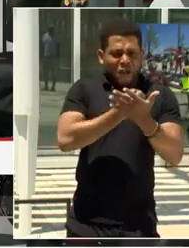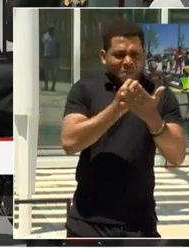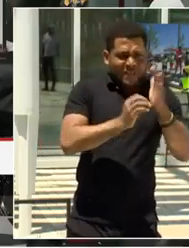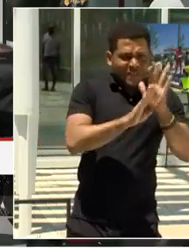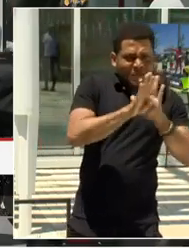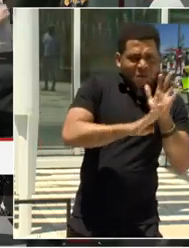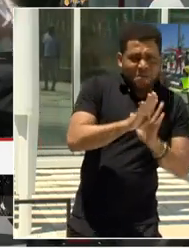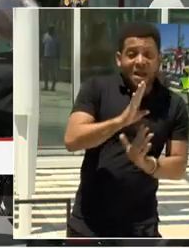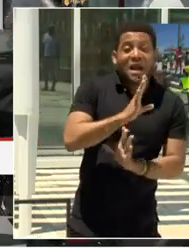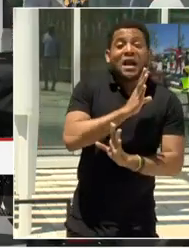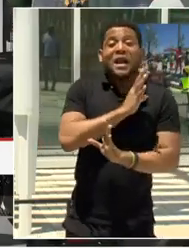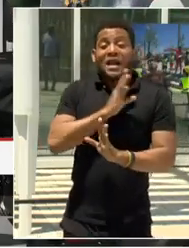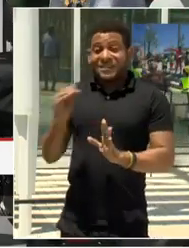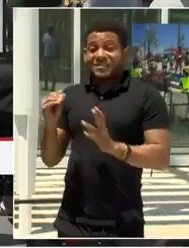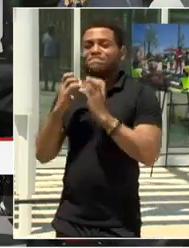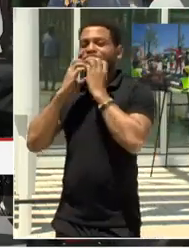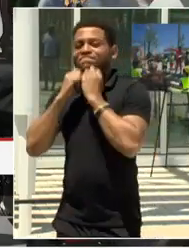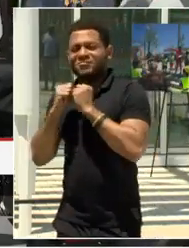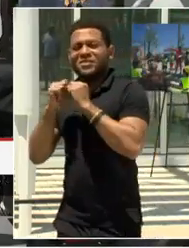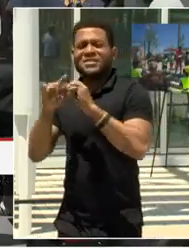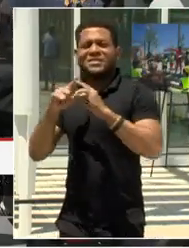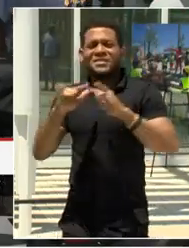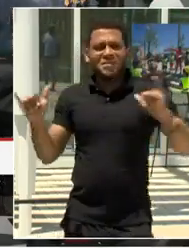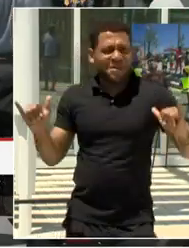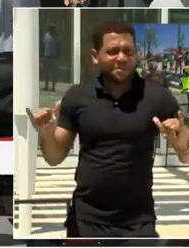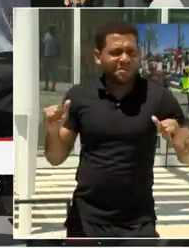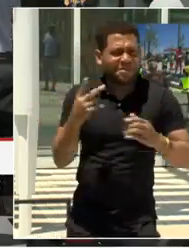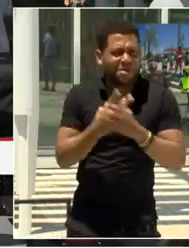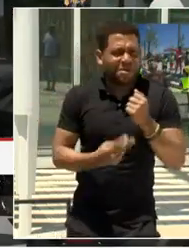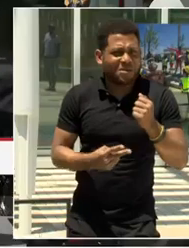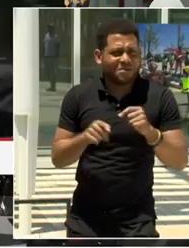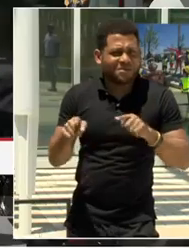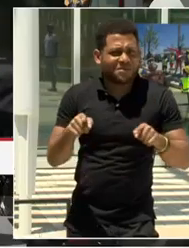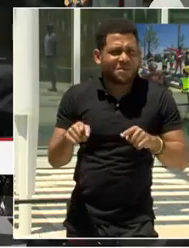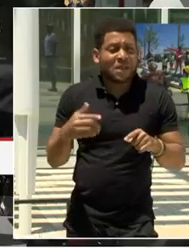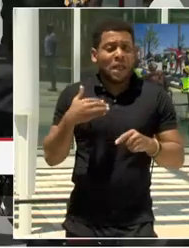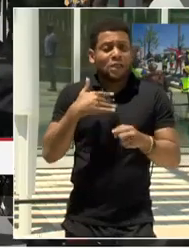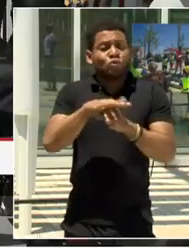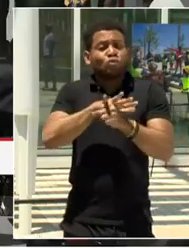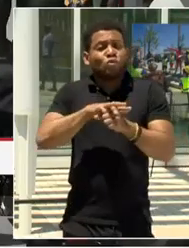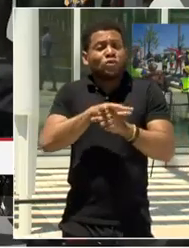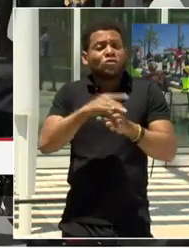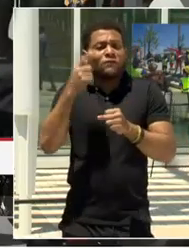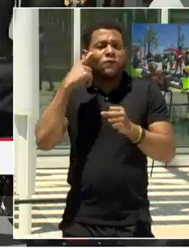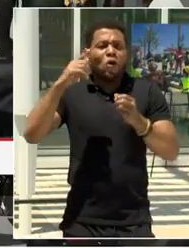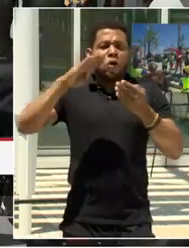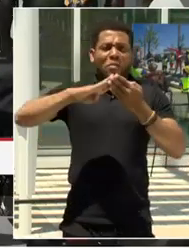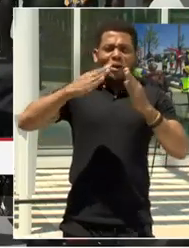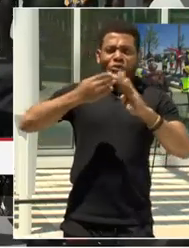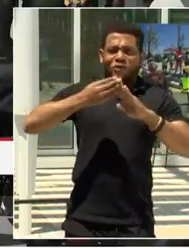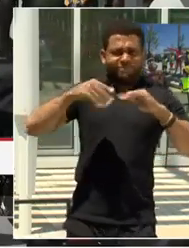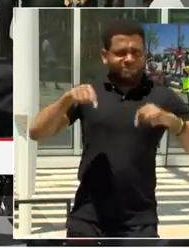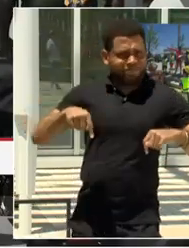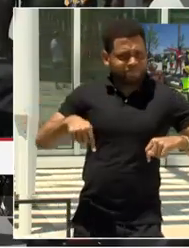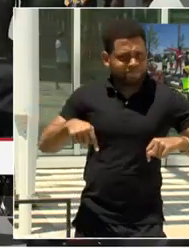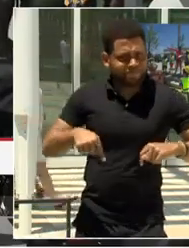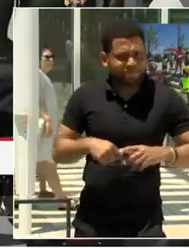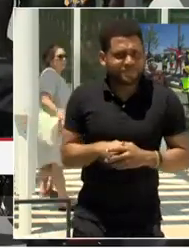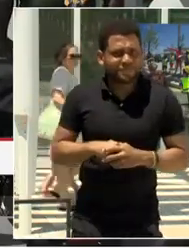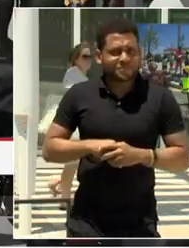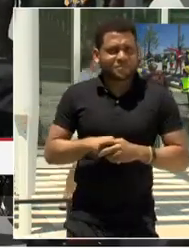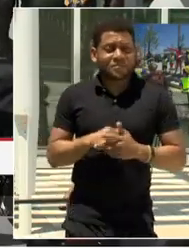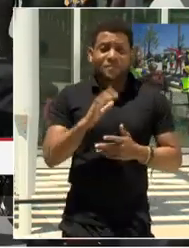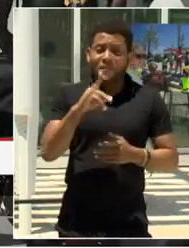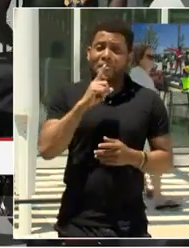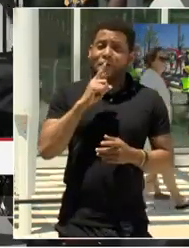and preservation, historic preservation, and a place that's of the community and for the community. This is a great place and an